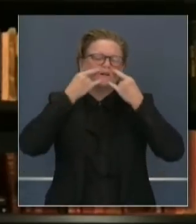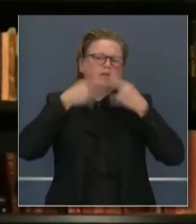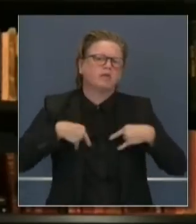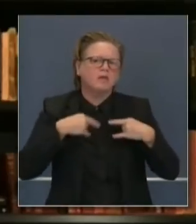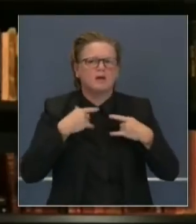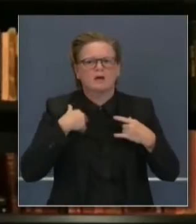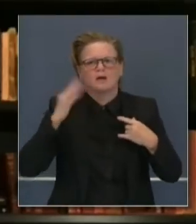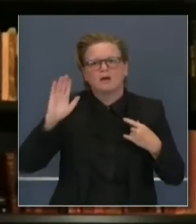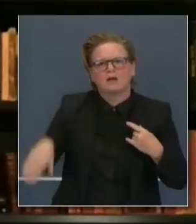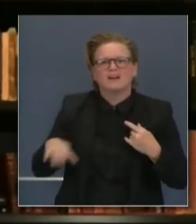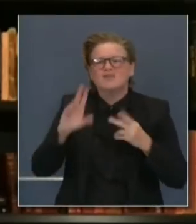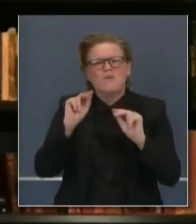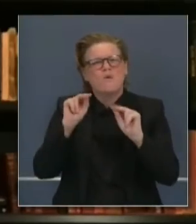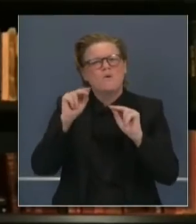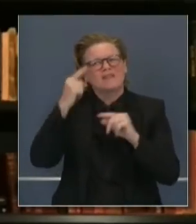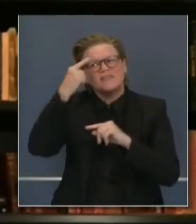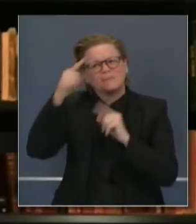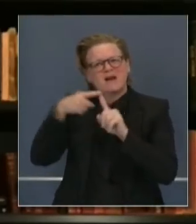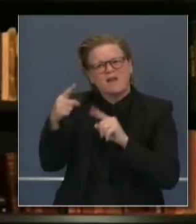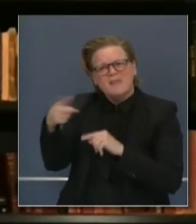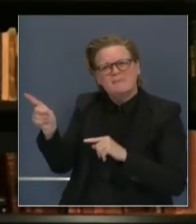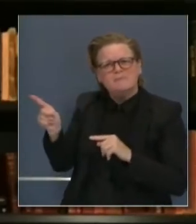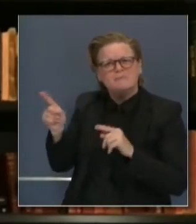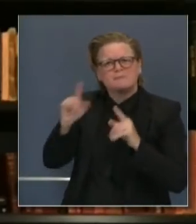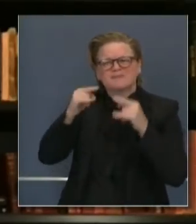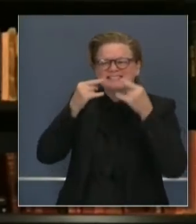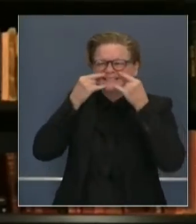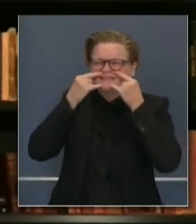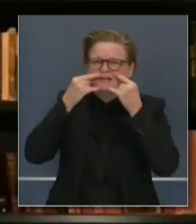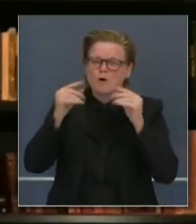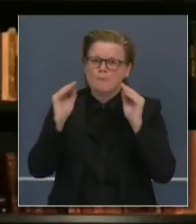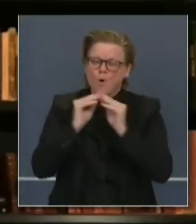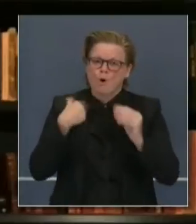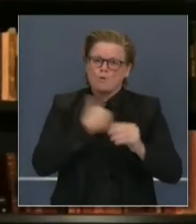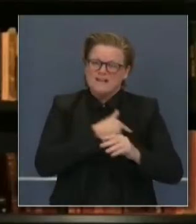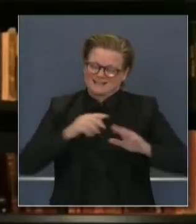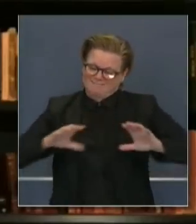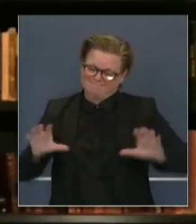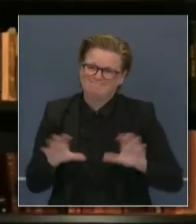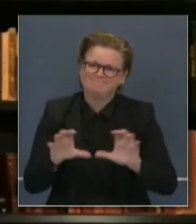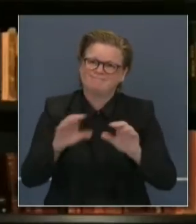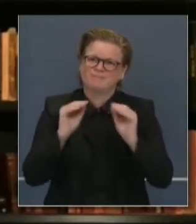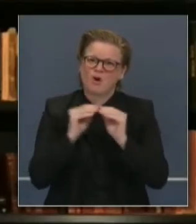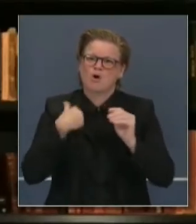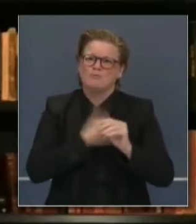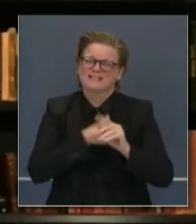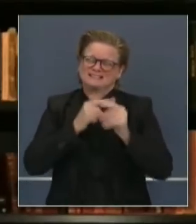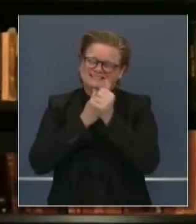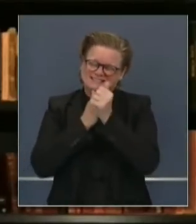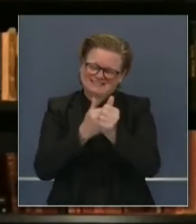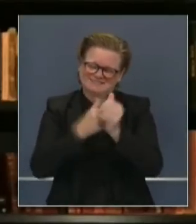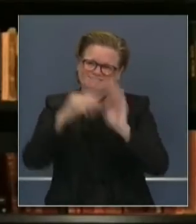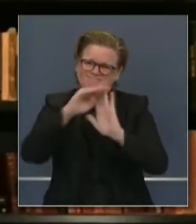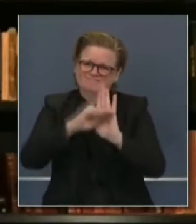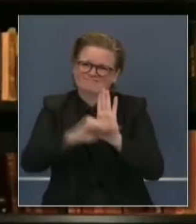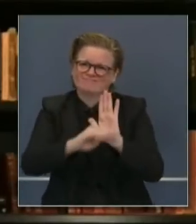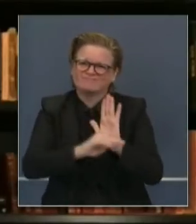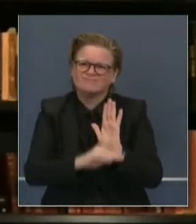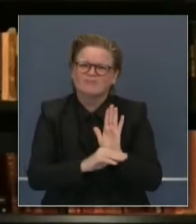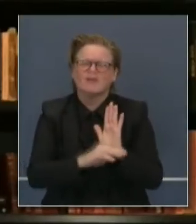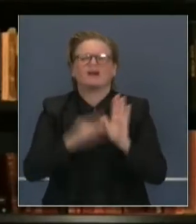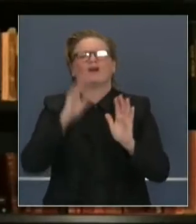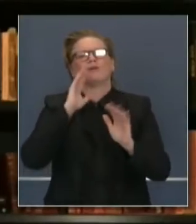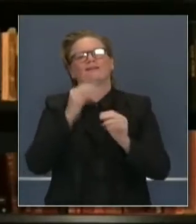unless we do more than we've ever done. We're being asked, we're being called to do everything in our power to make kind